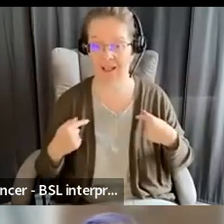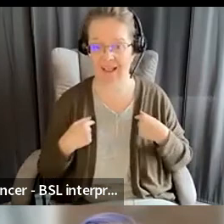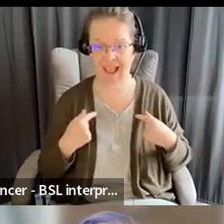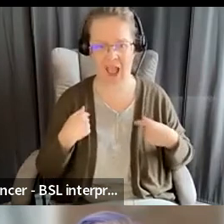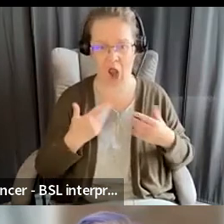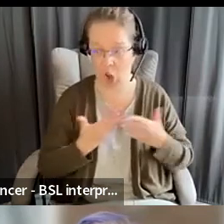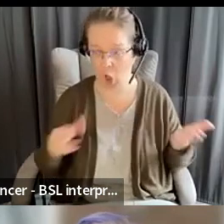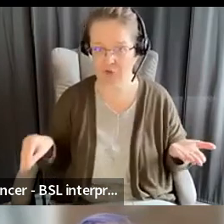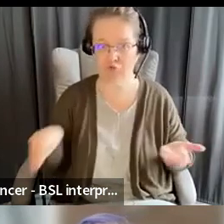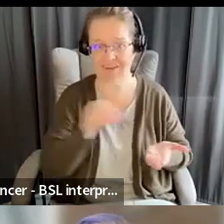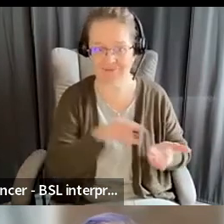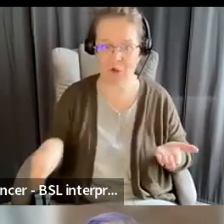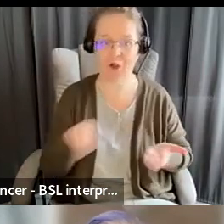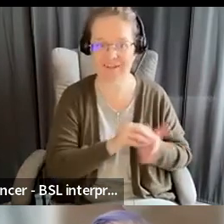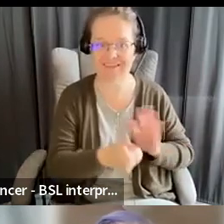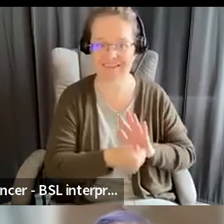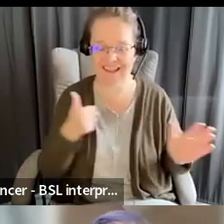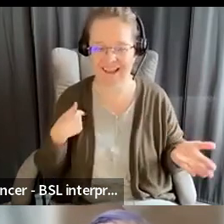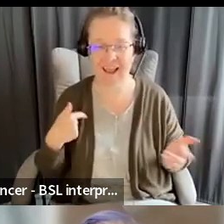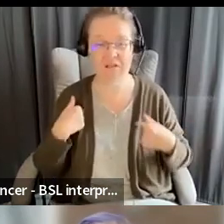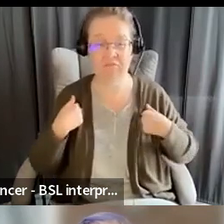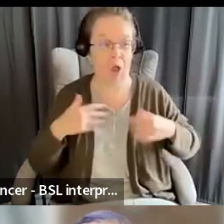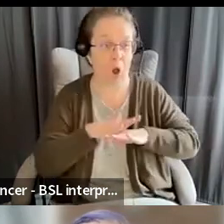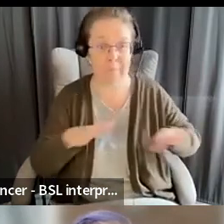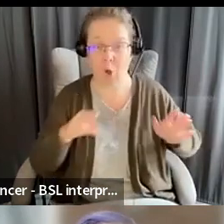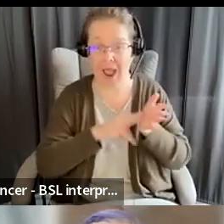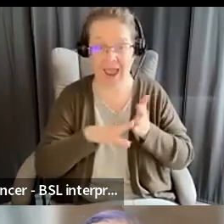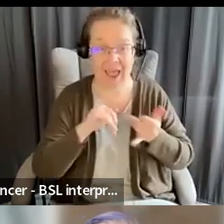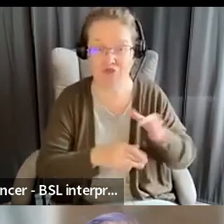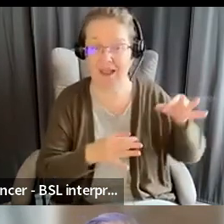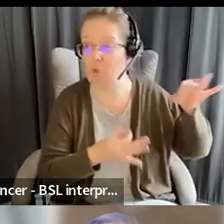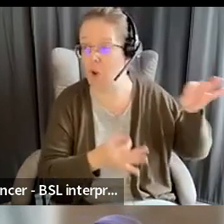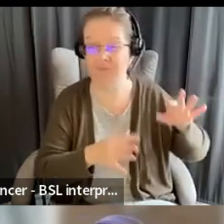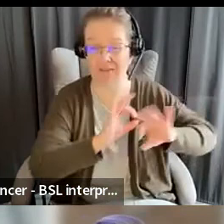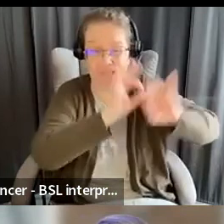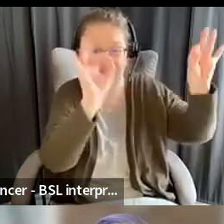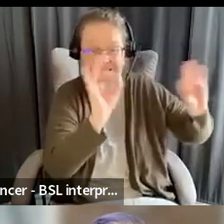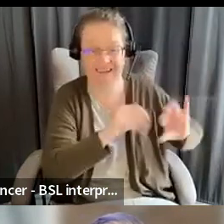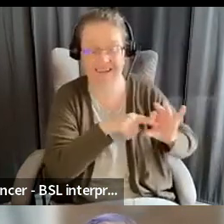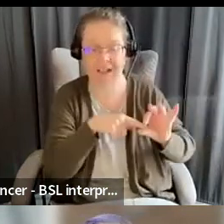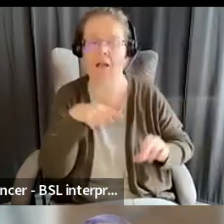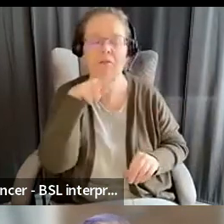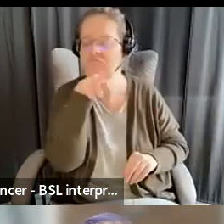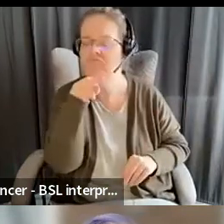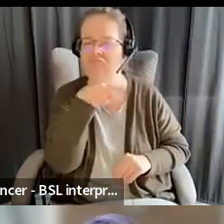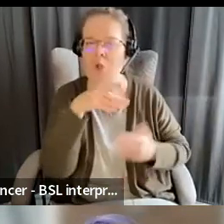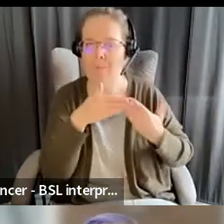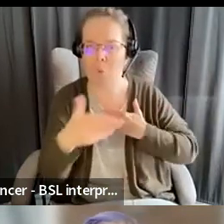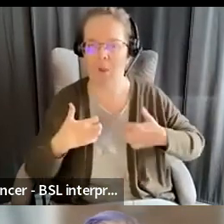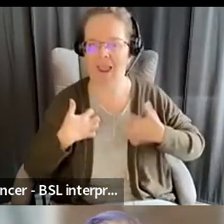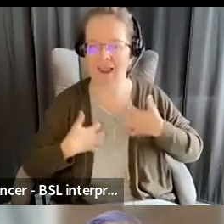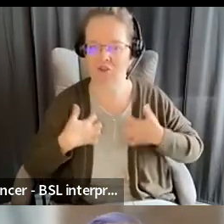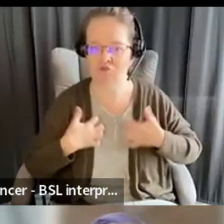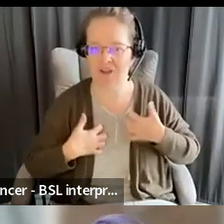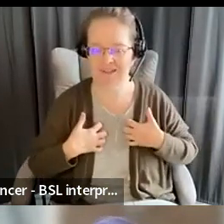transferable skills because I'm not qualified in terms of NHS or anything like that. But they were more kind of interested, as the guys have